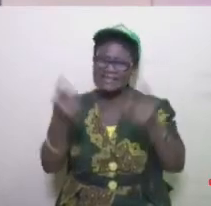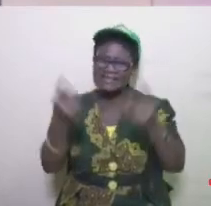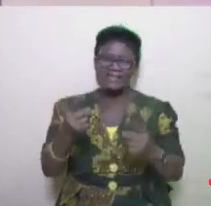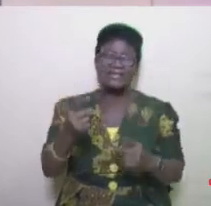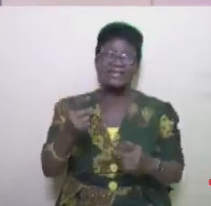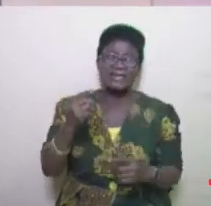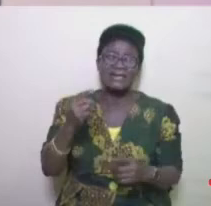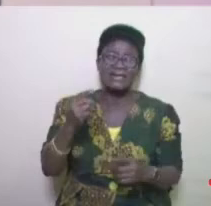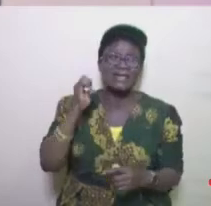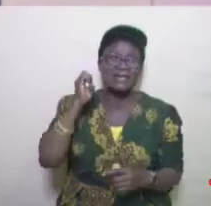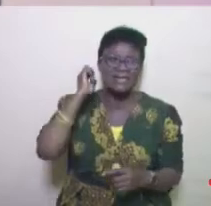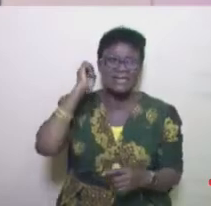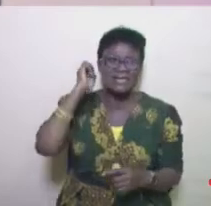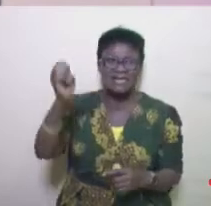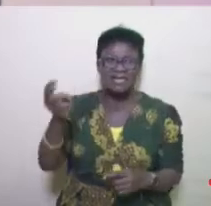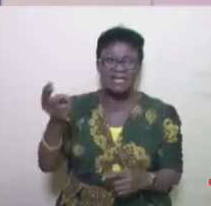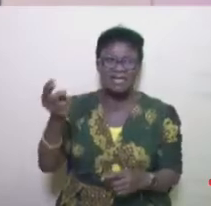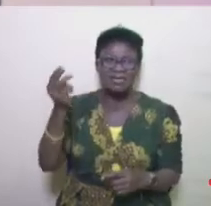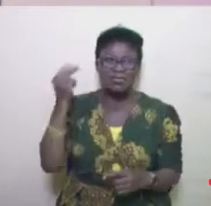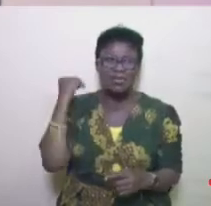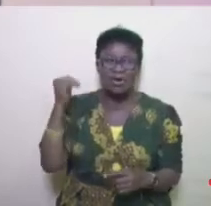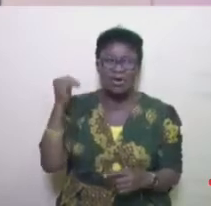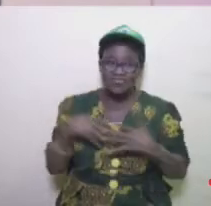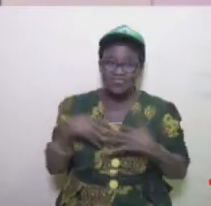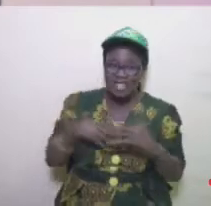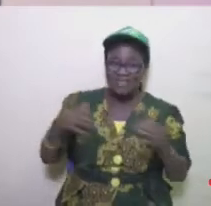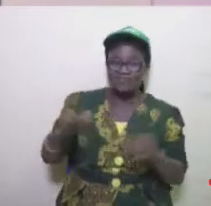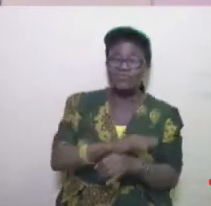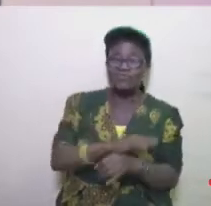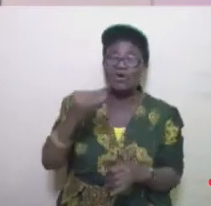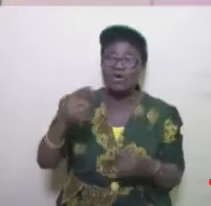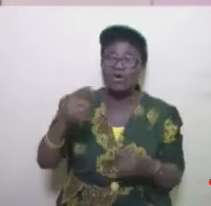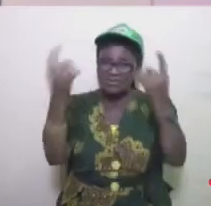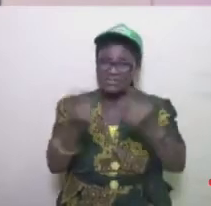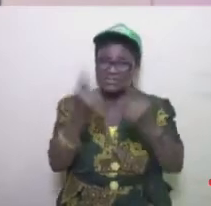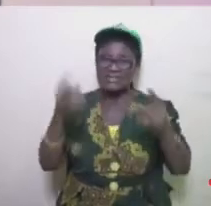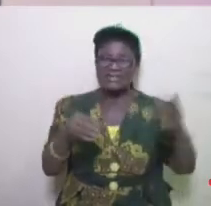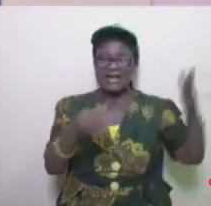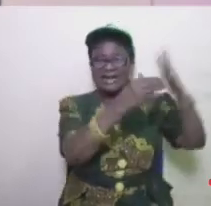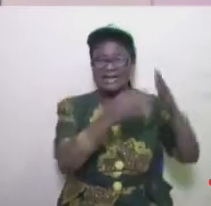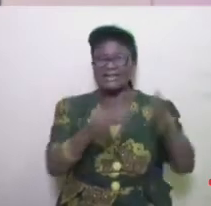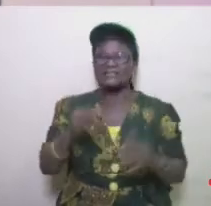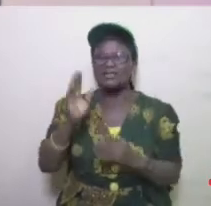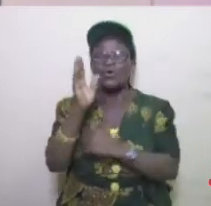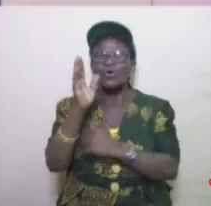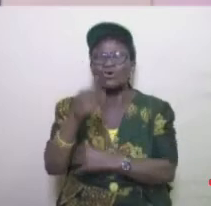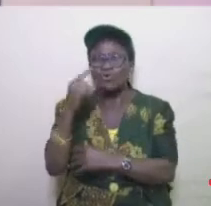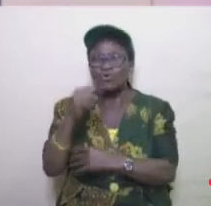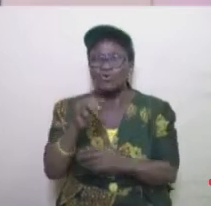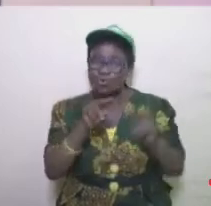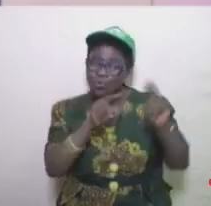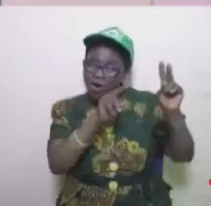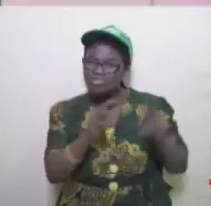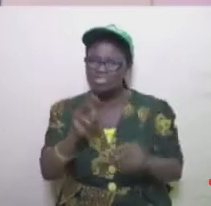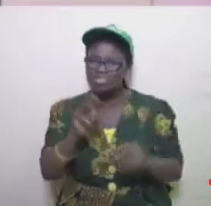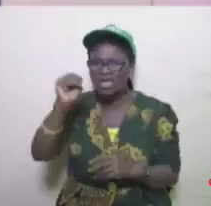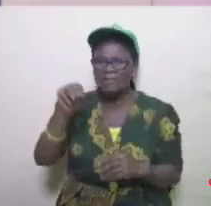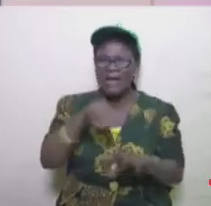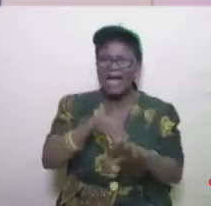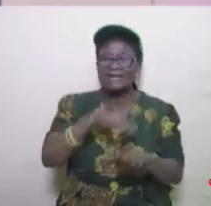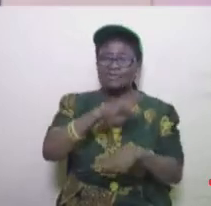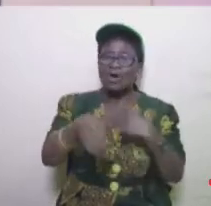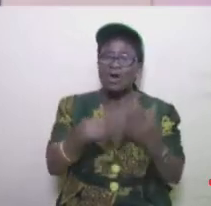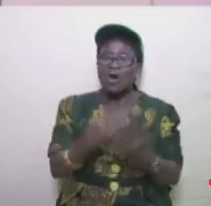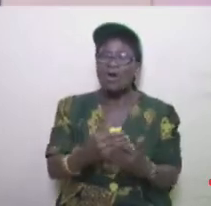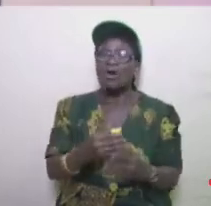about sinning against God, who was watching him at all time. He refused to